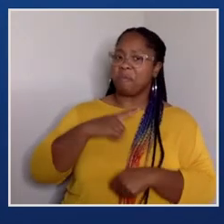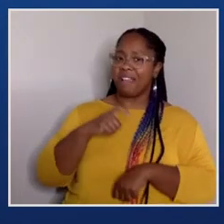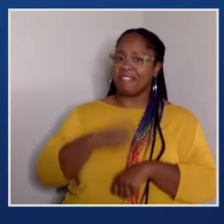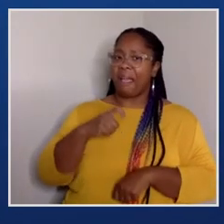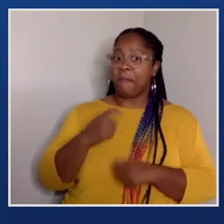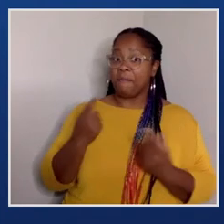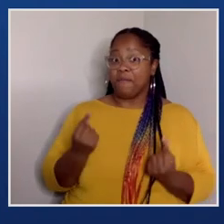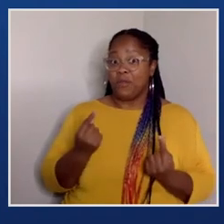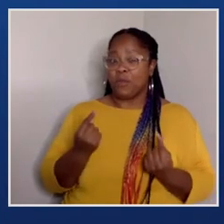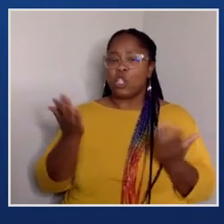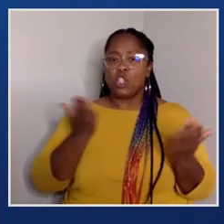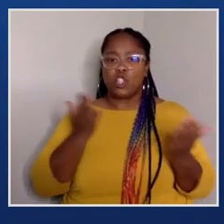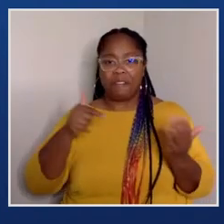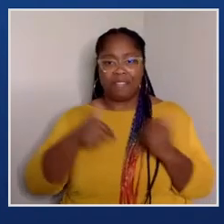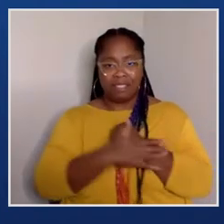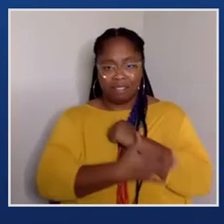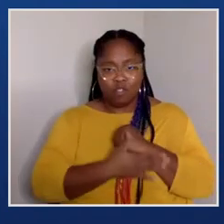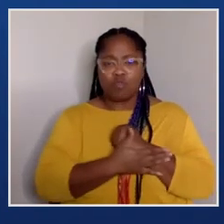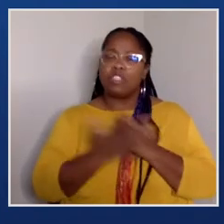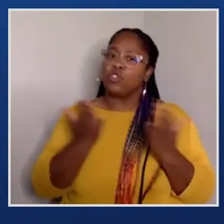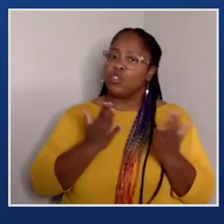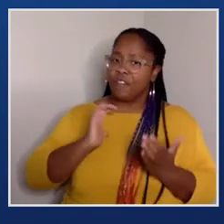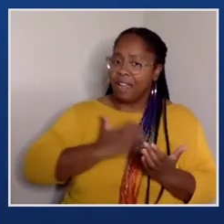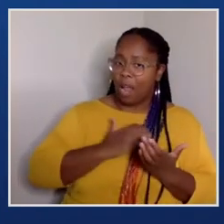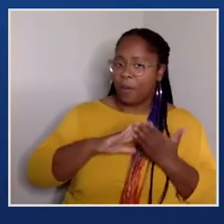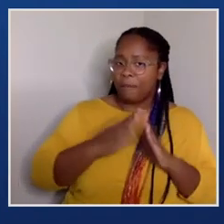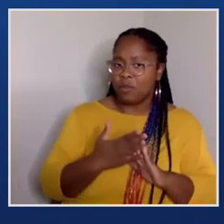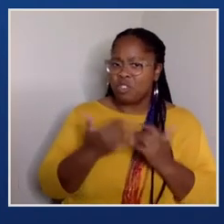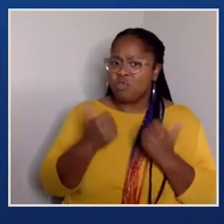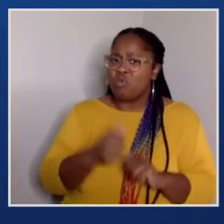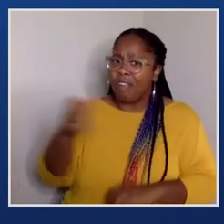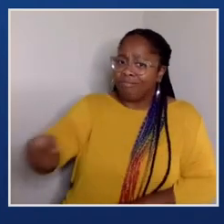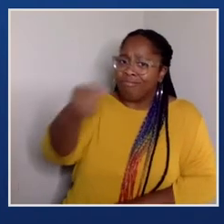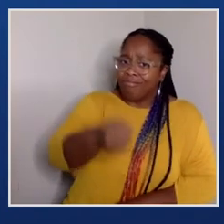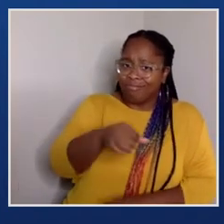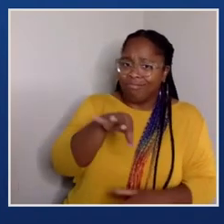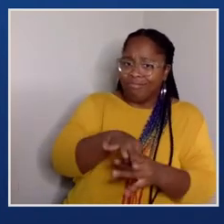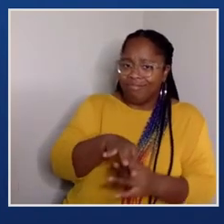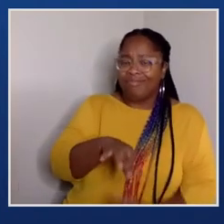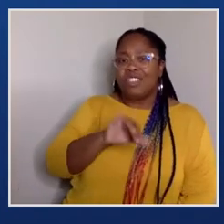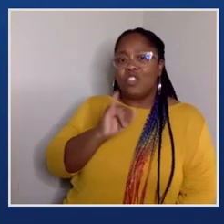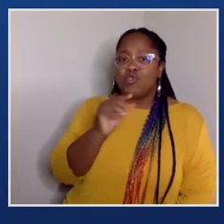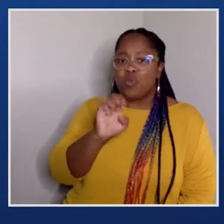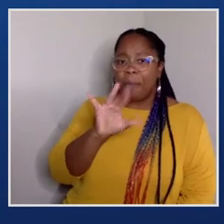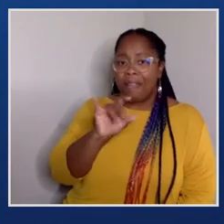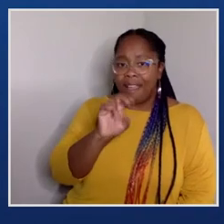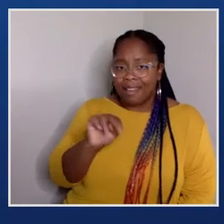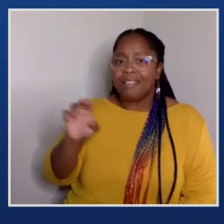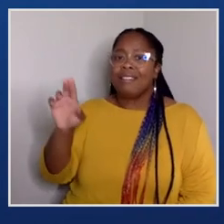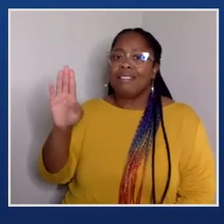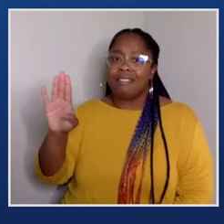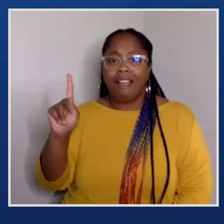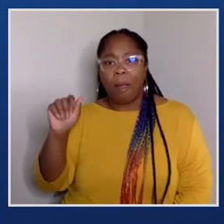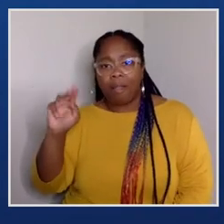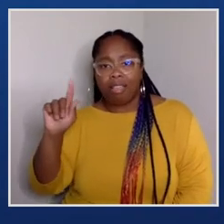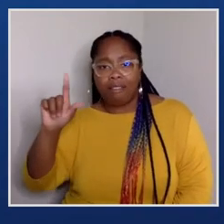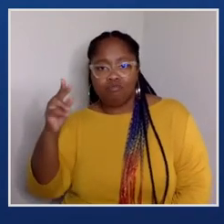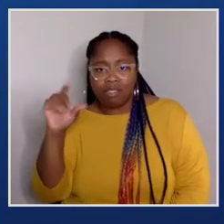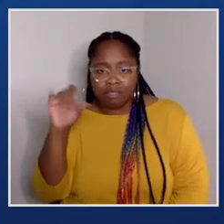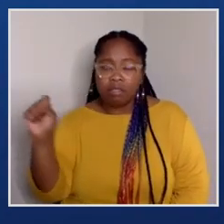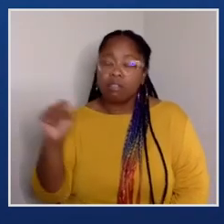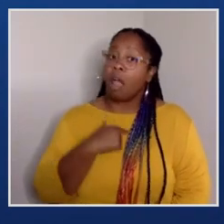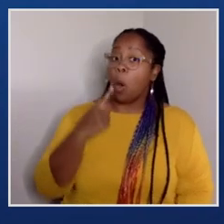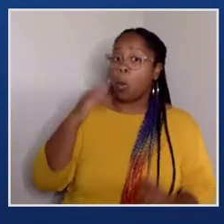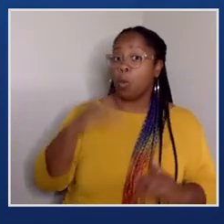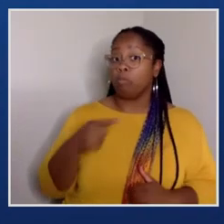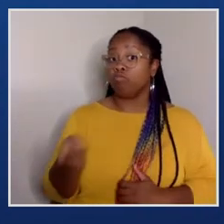to our country and to our community, trying to elect Joe Biden and Kamala as the next president. And I hope that you will join me in that fight, in